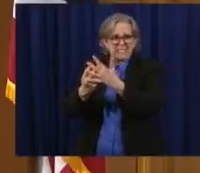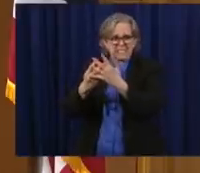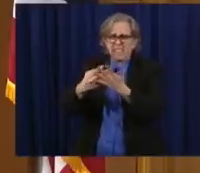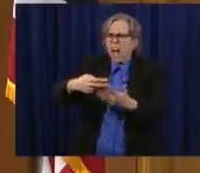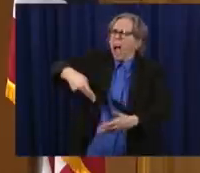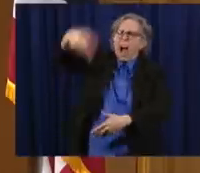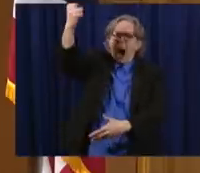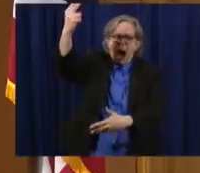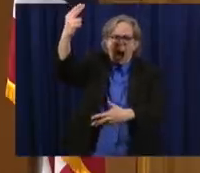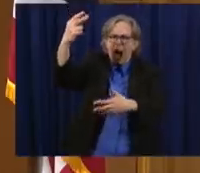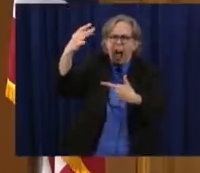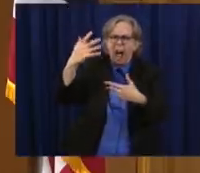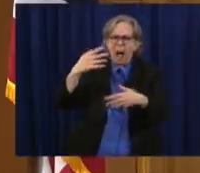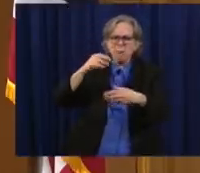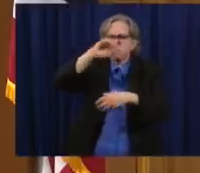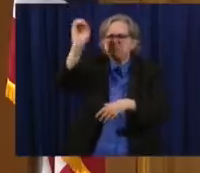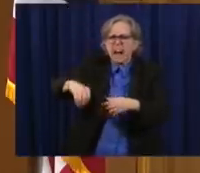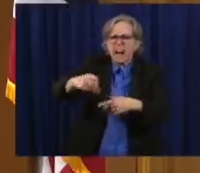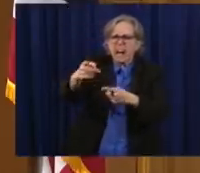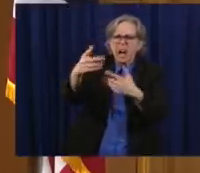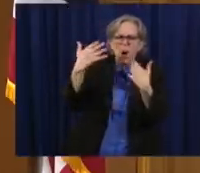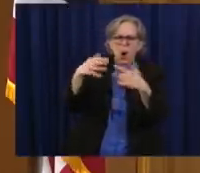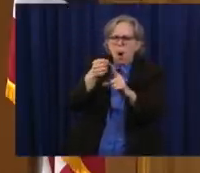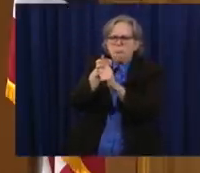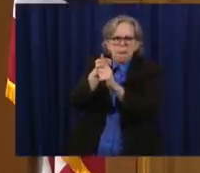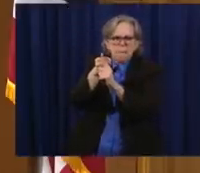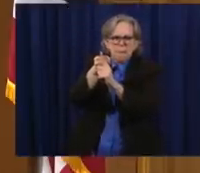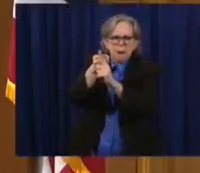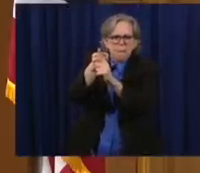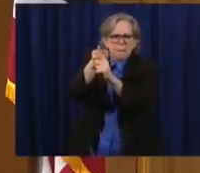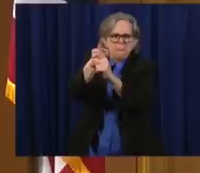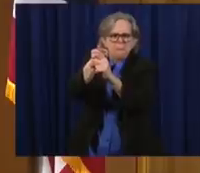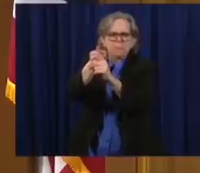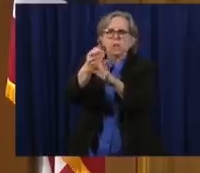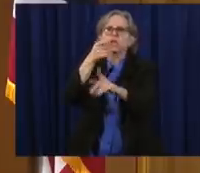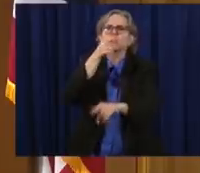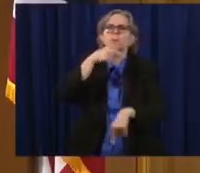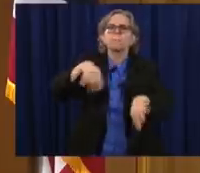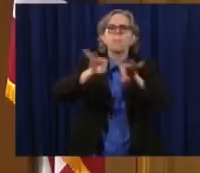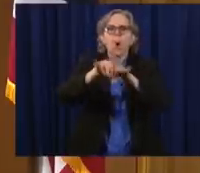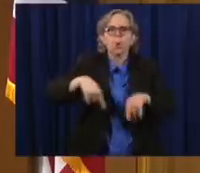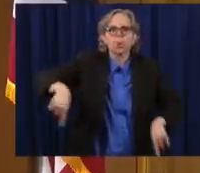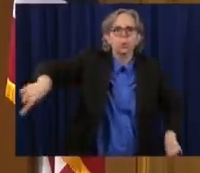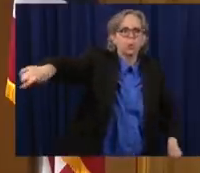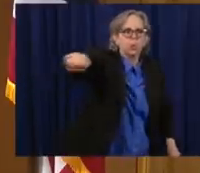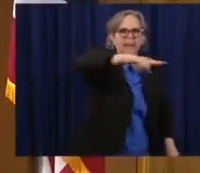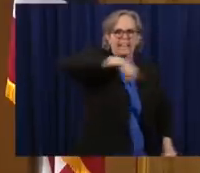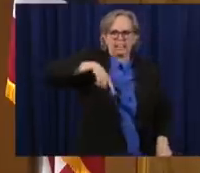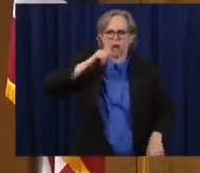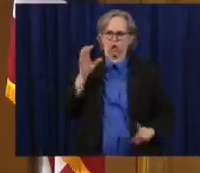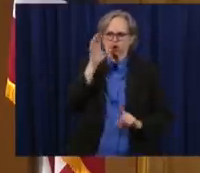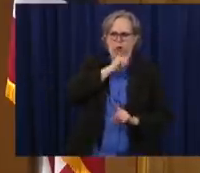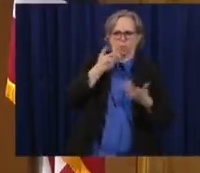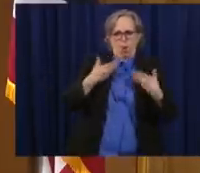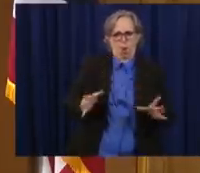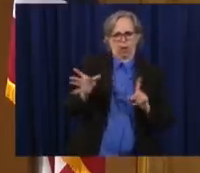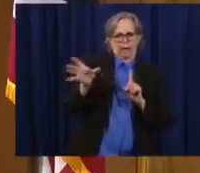that why we have to assume that everyone that is out there is in